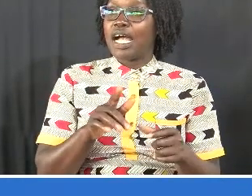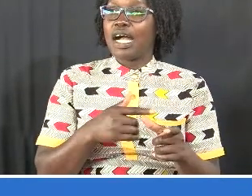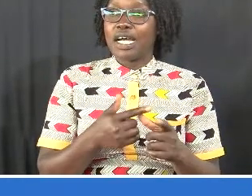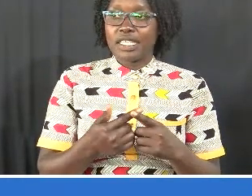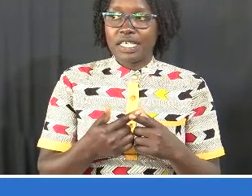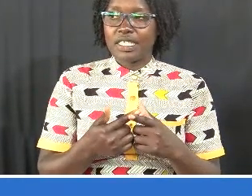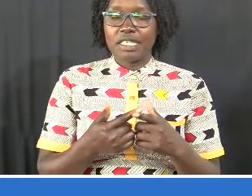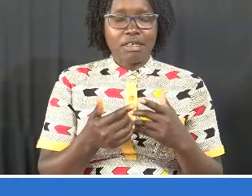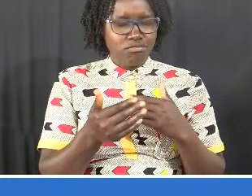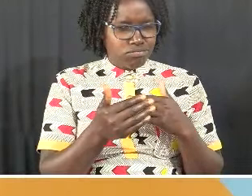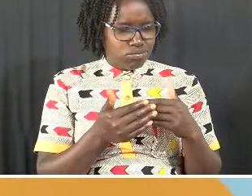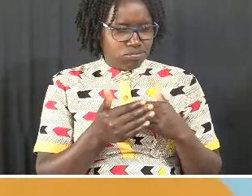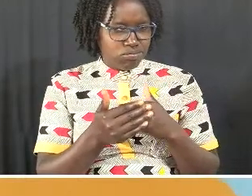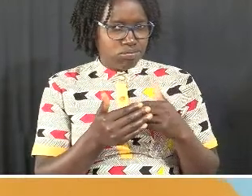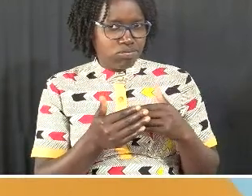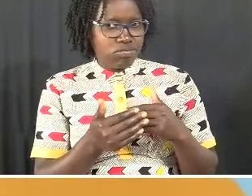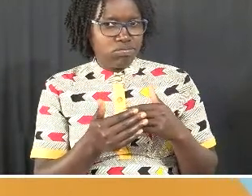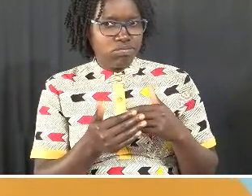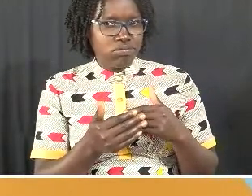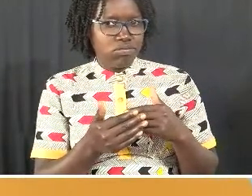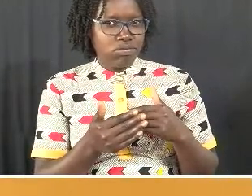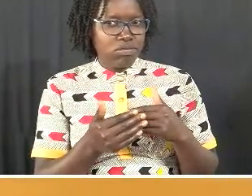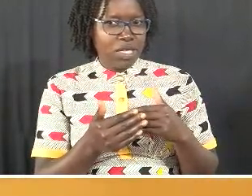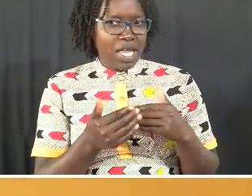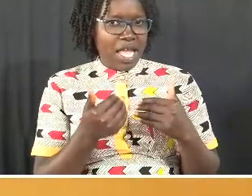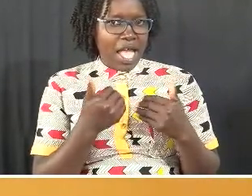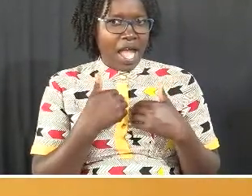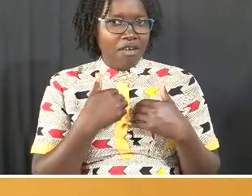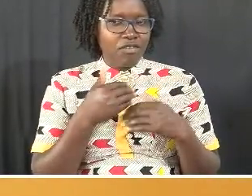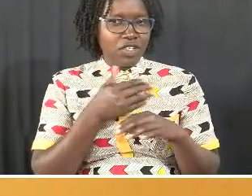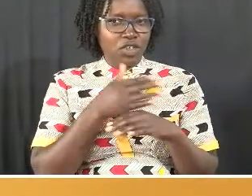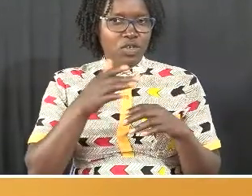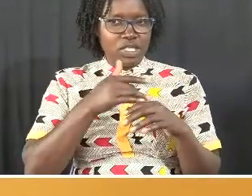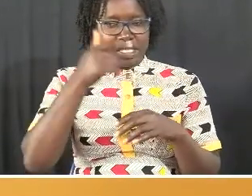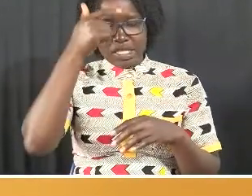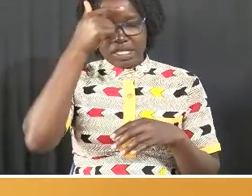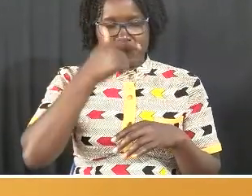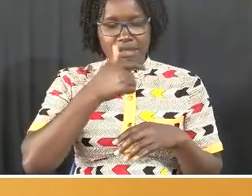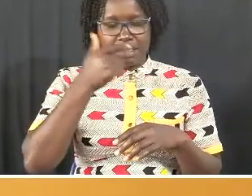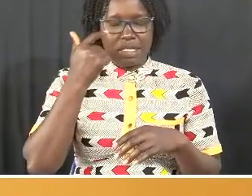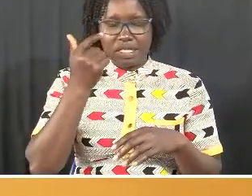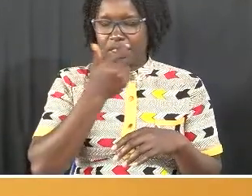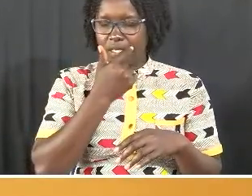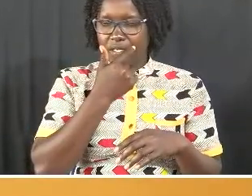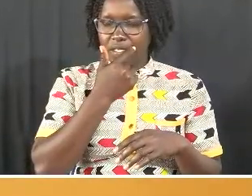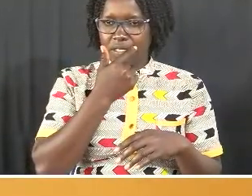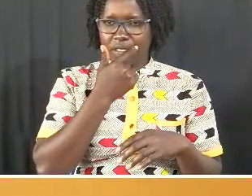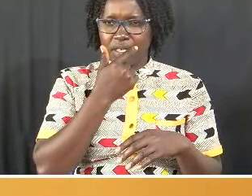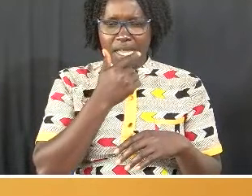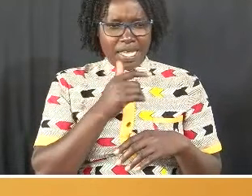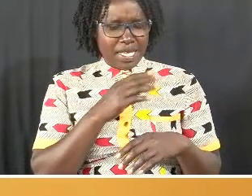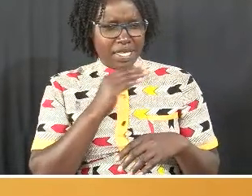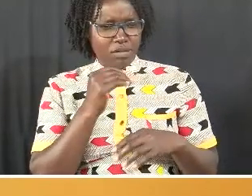ground here, having lost eyesight, he keeps talking to this